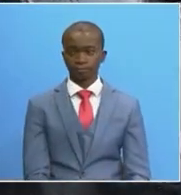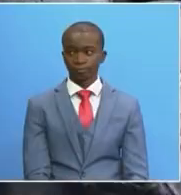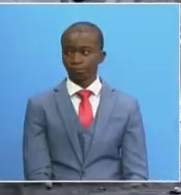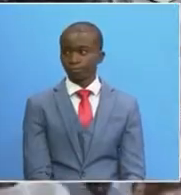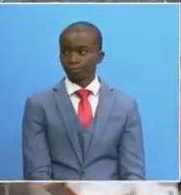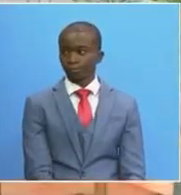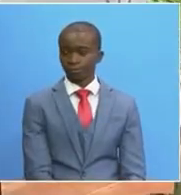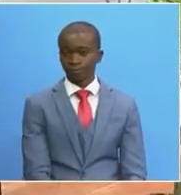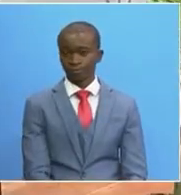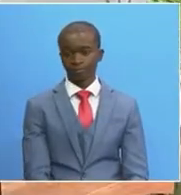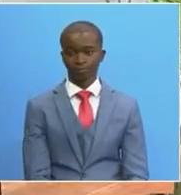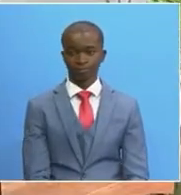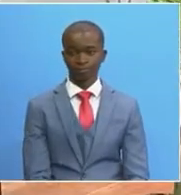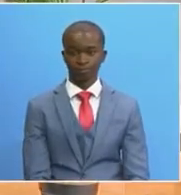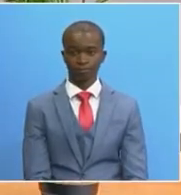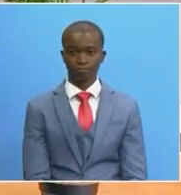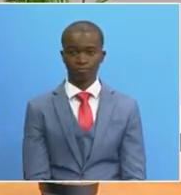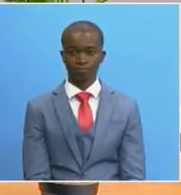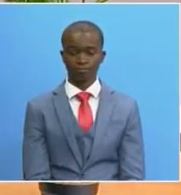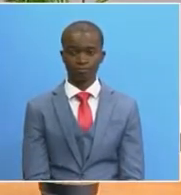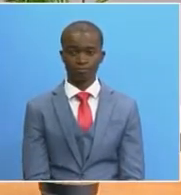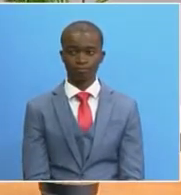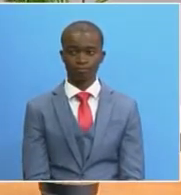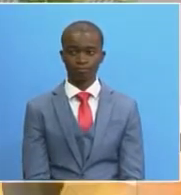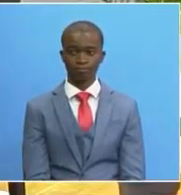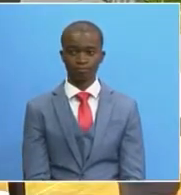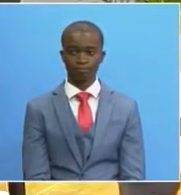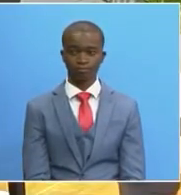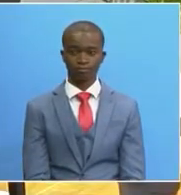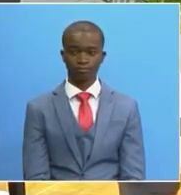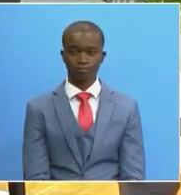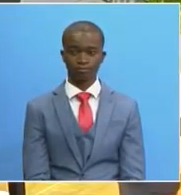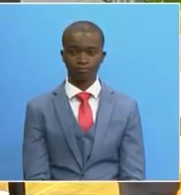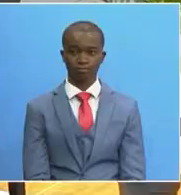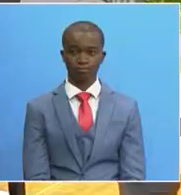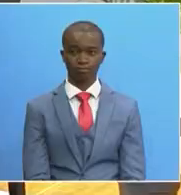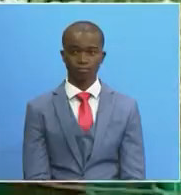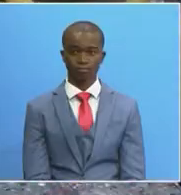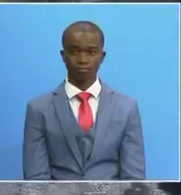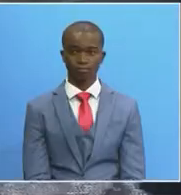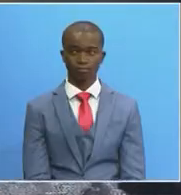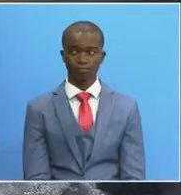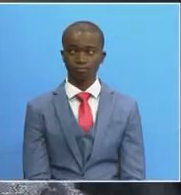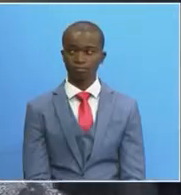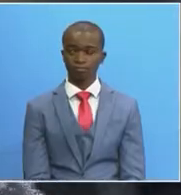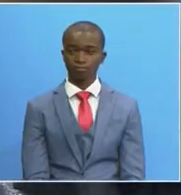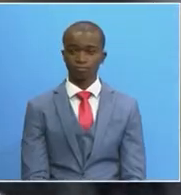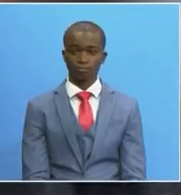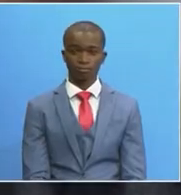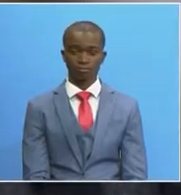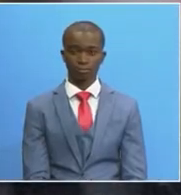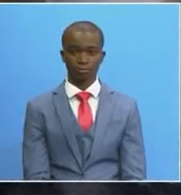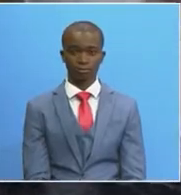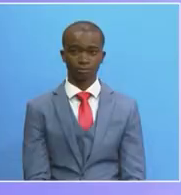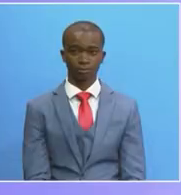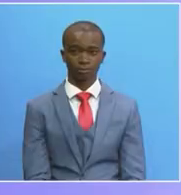a program that keeps you informed on various government policies and programs. Join us every Tuesday at 18